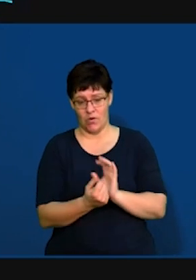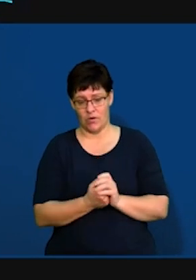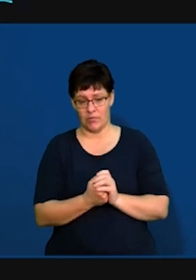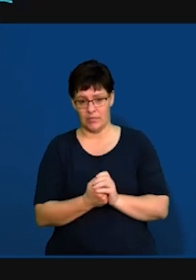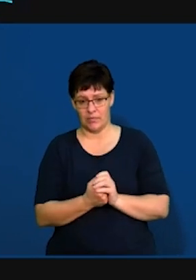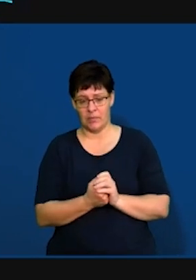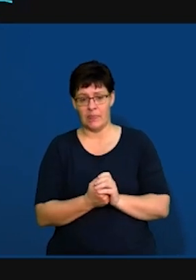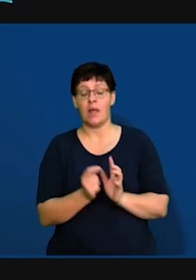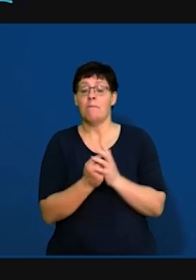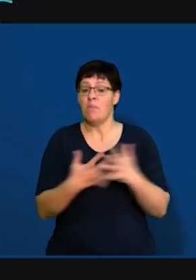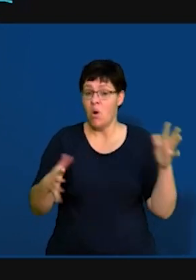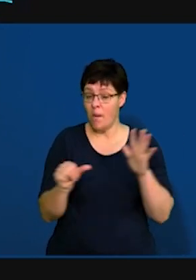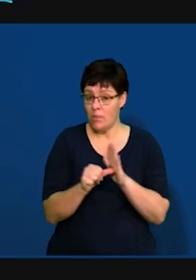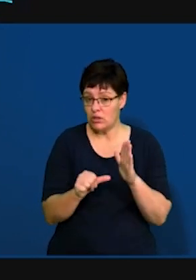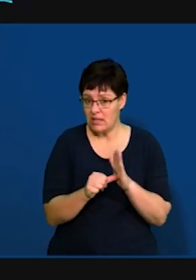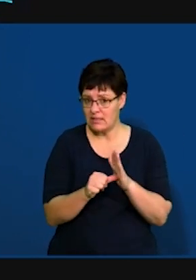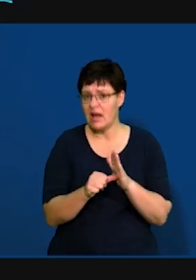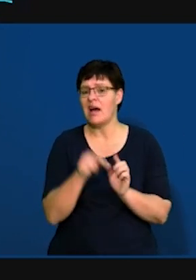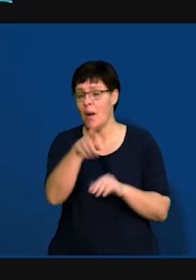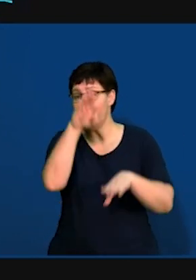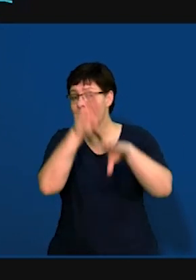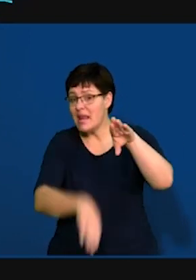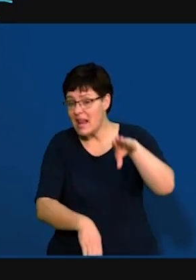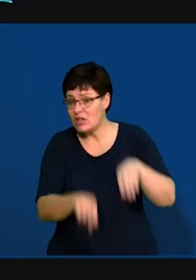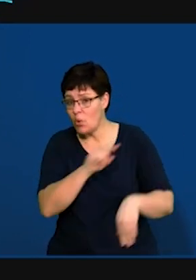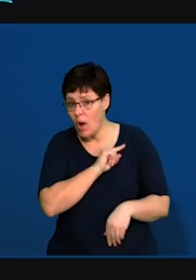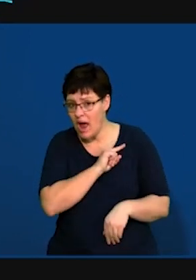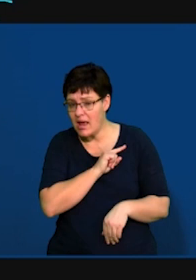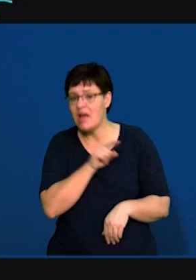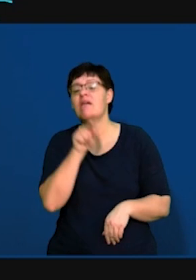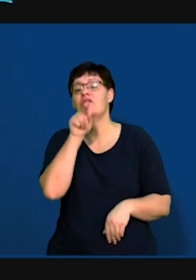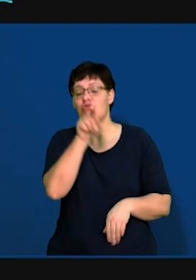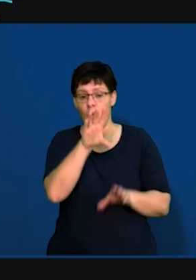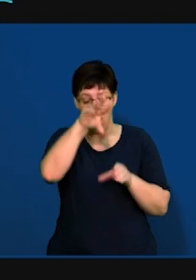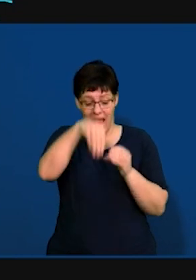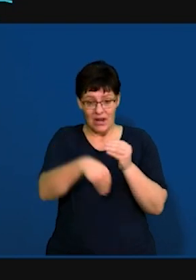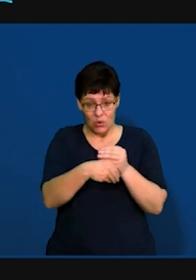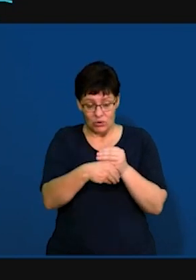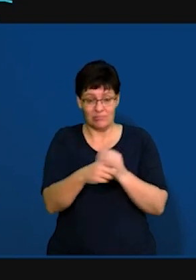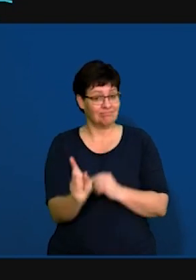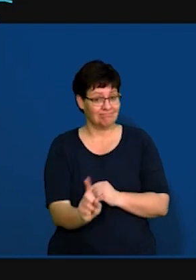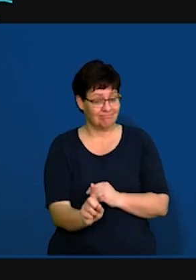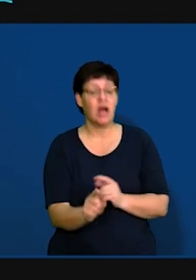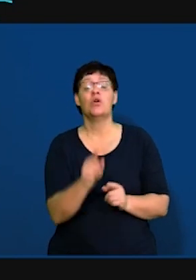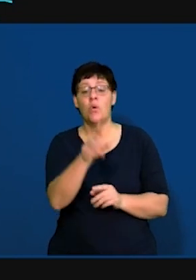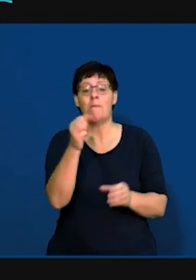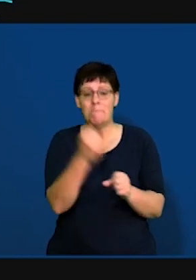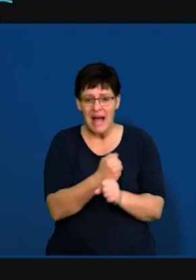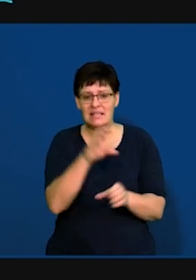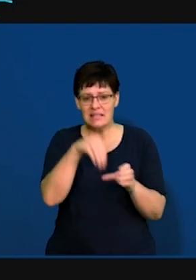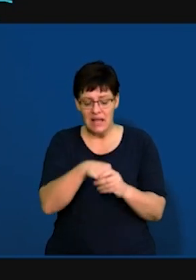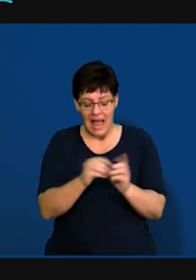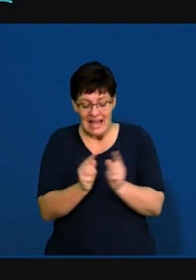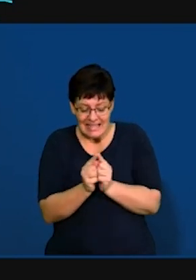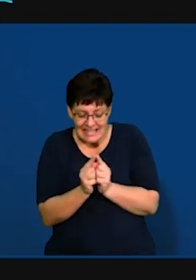most important thing that the examiner will penalize if you do not include as far as the universal gravitation is that we talk about the distance,